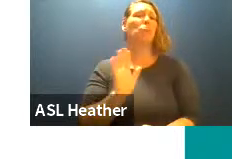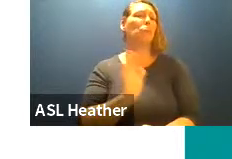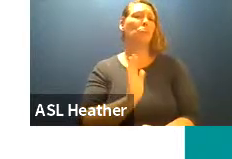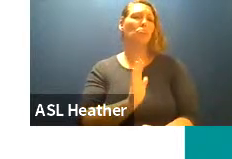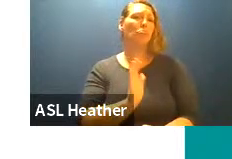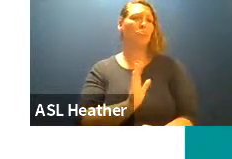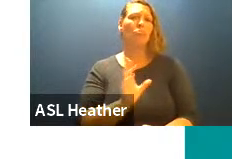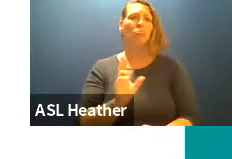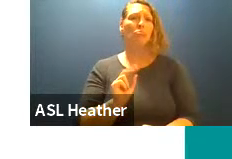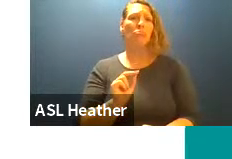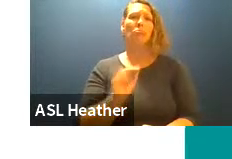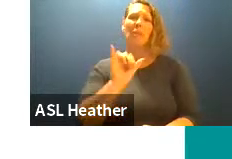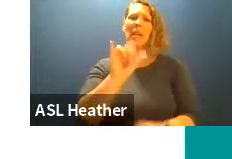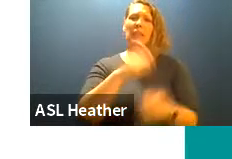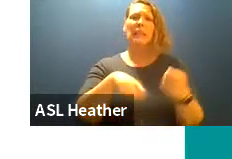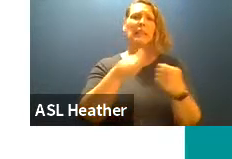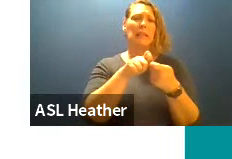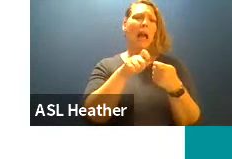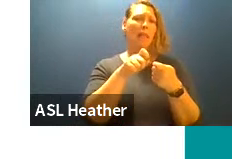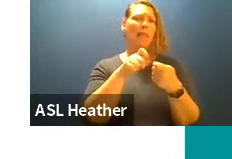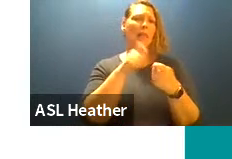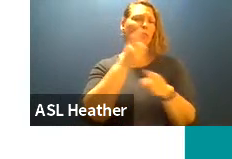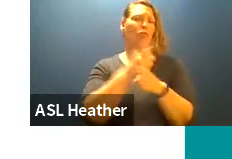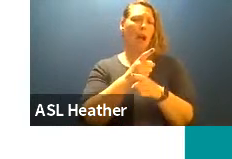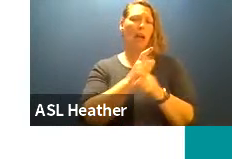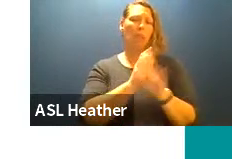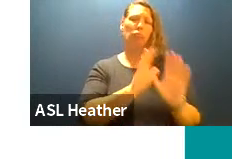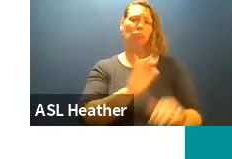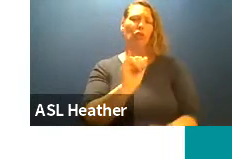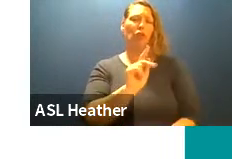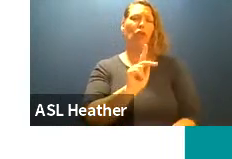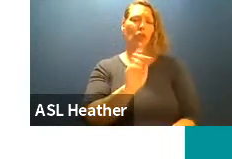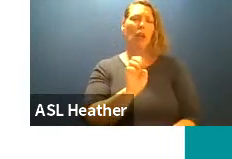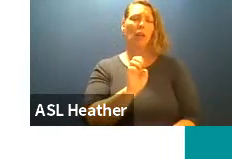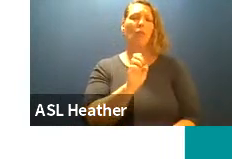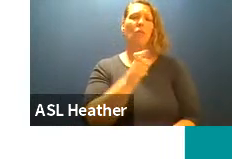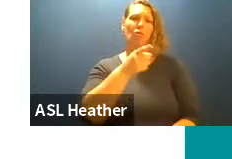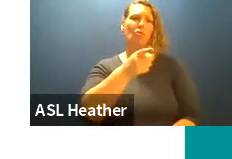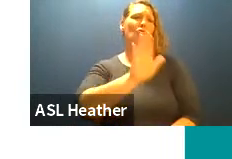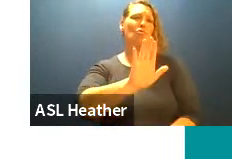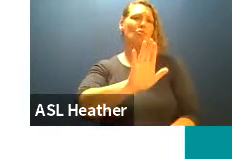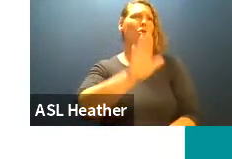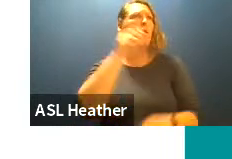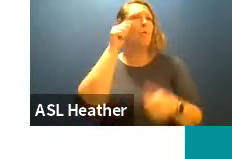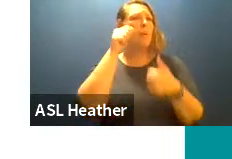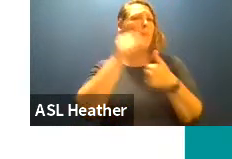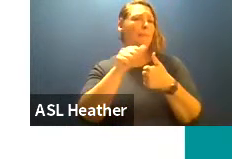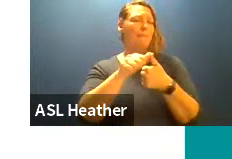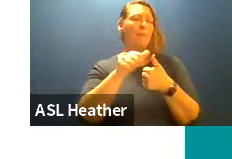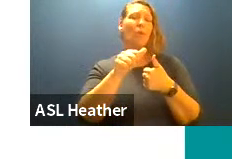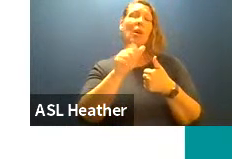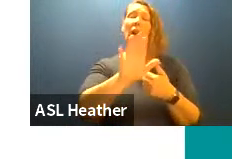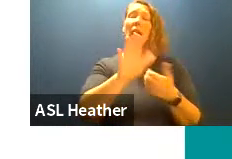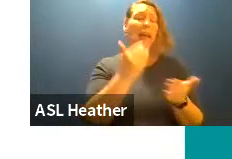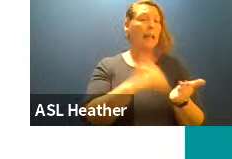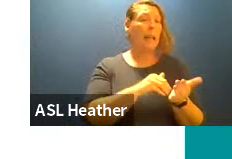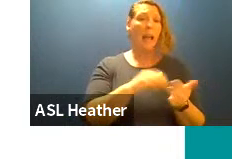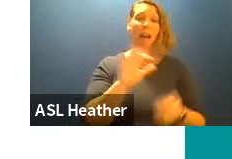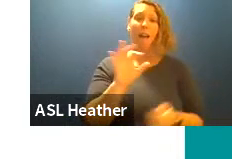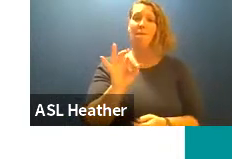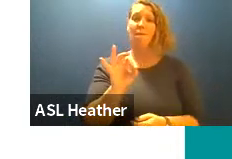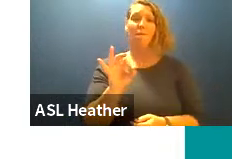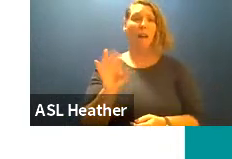that's exactly right, Jake. You'll recall that, again, the framework,